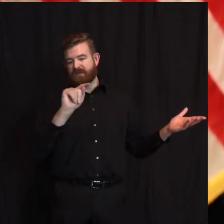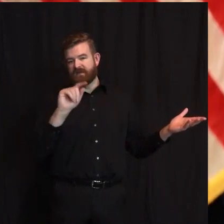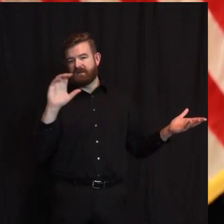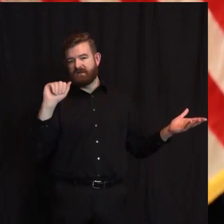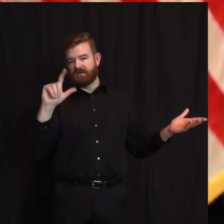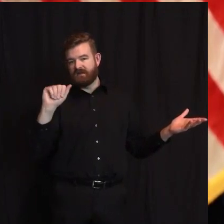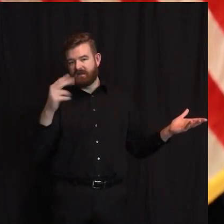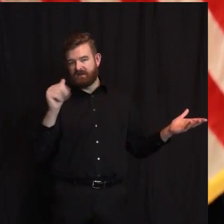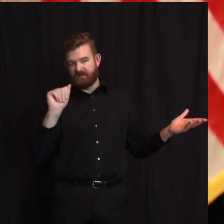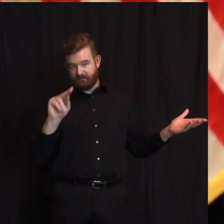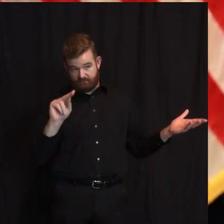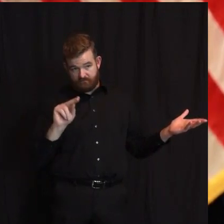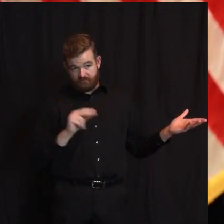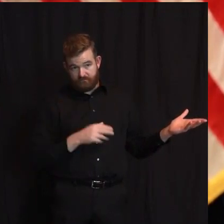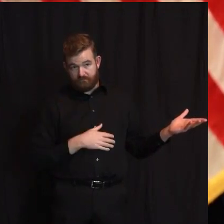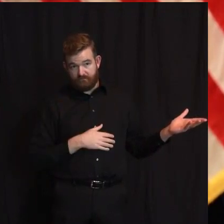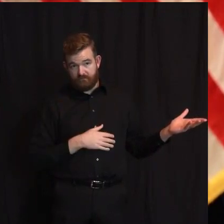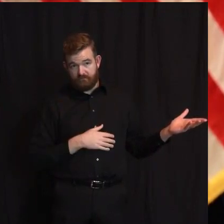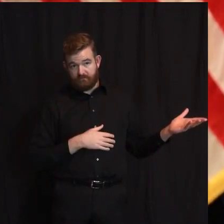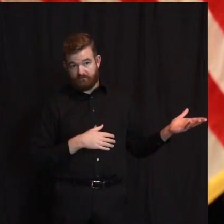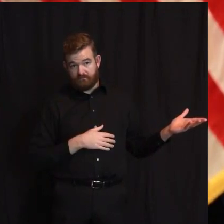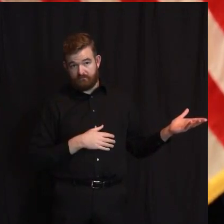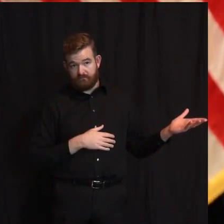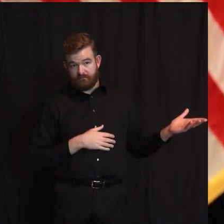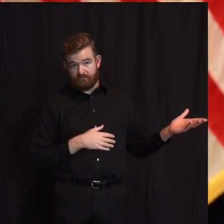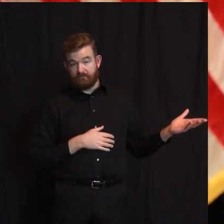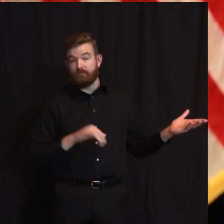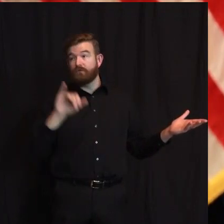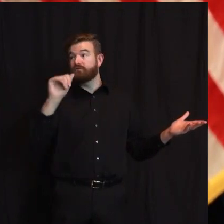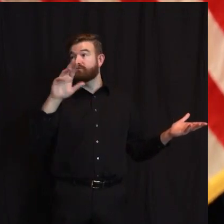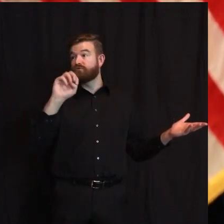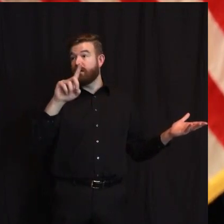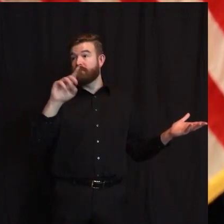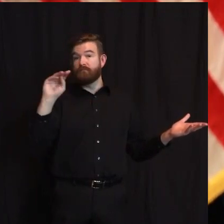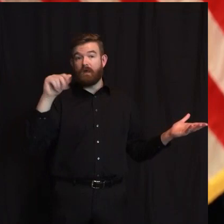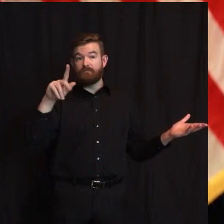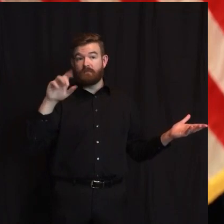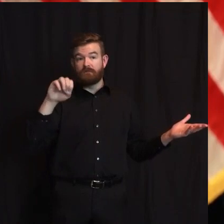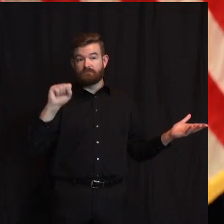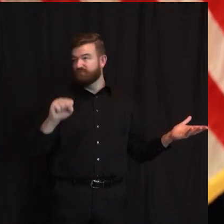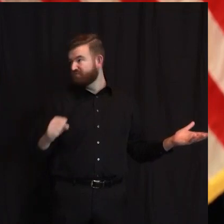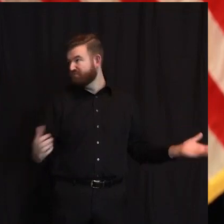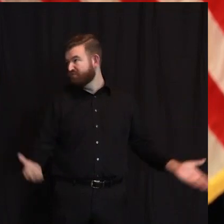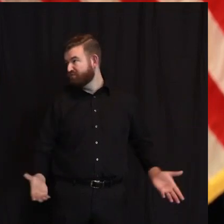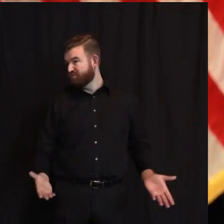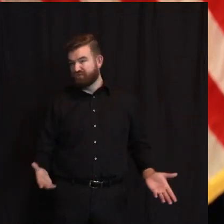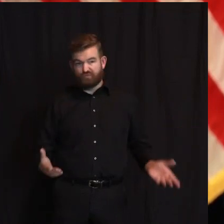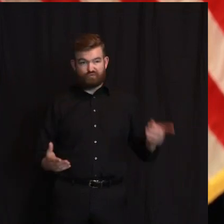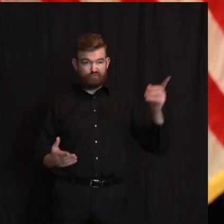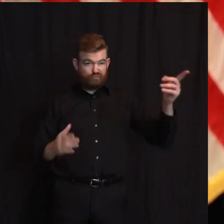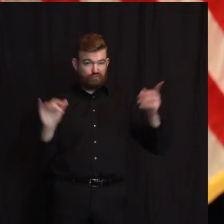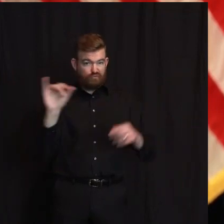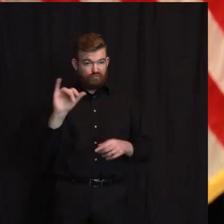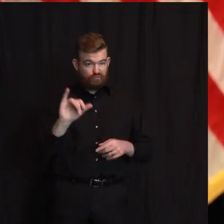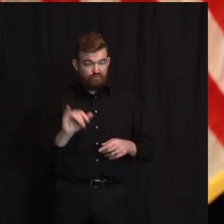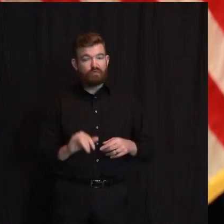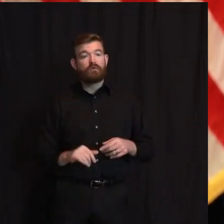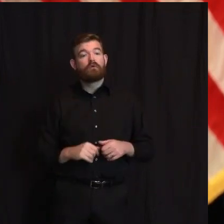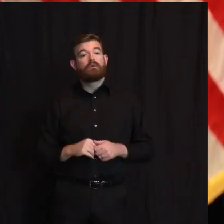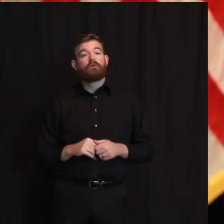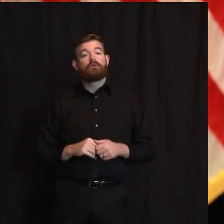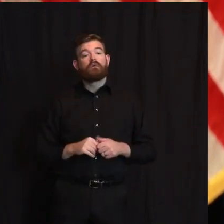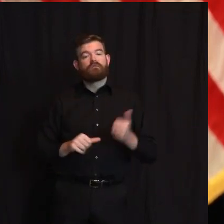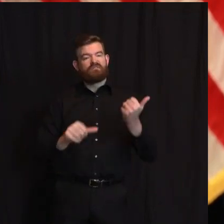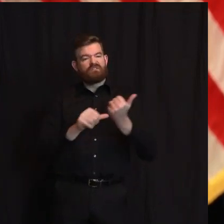acknowledge Jared Maples, the Director of the Department of Homeland Security and Preparedness, Deputy Counsel Parimal Garg, who's with us, as well as